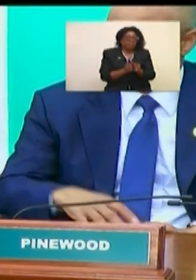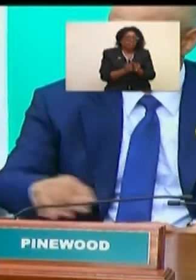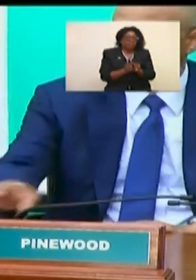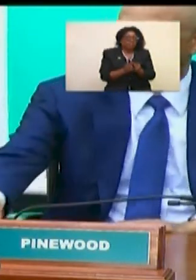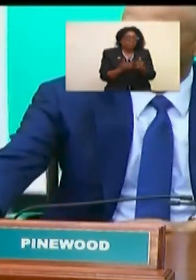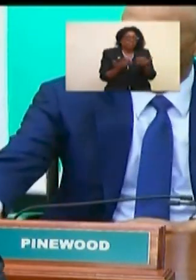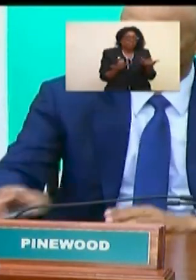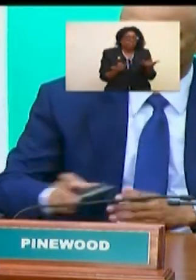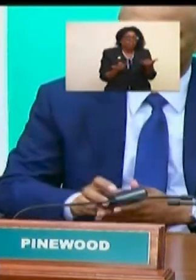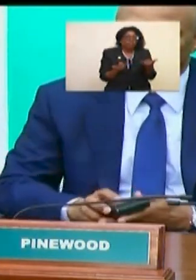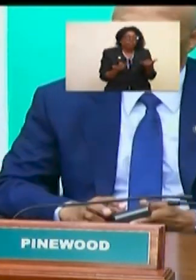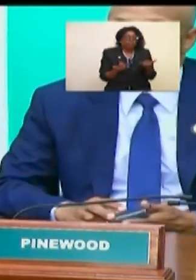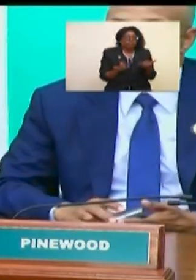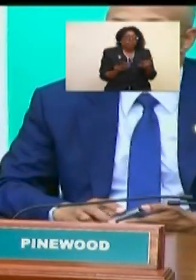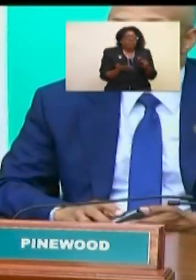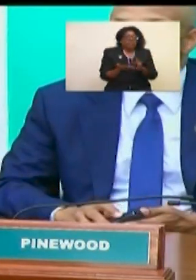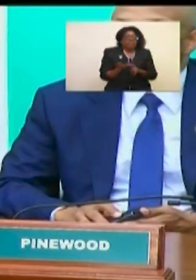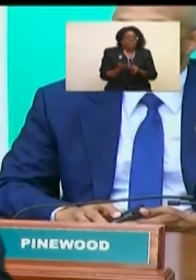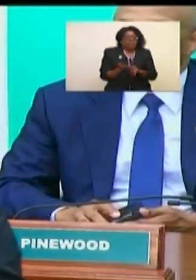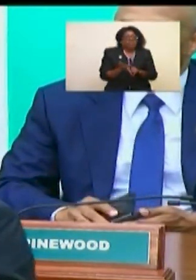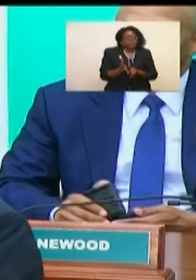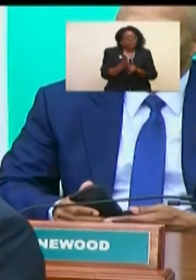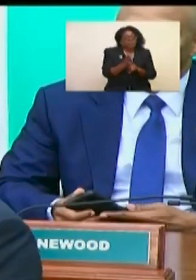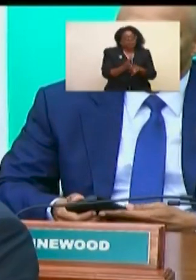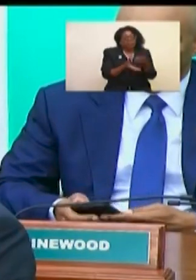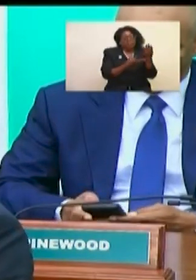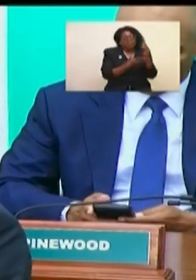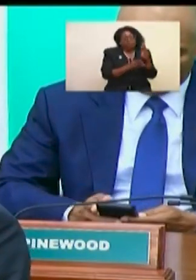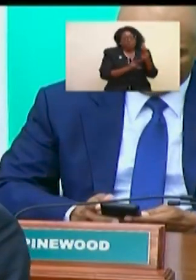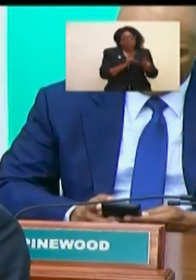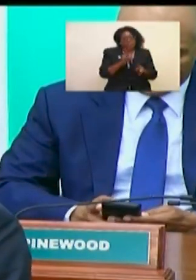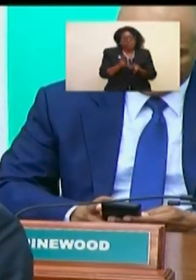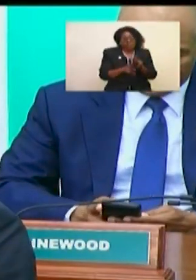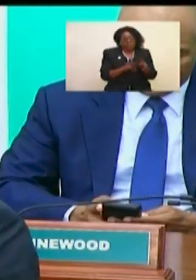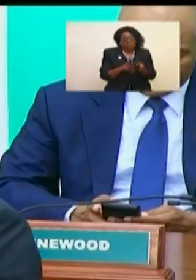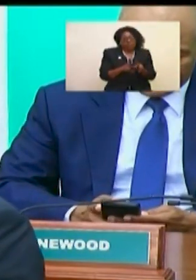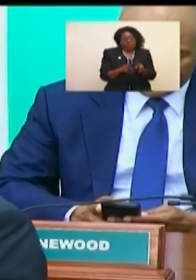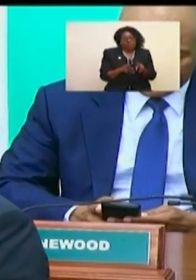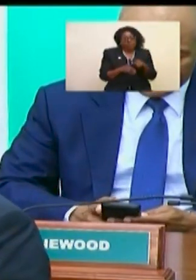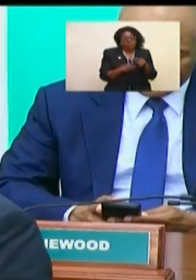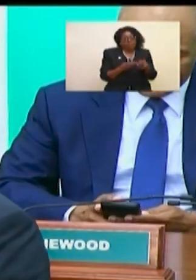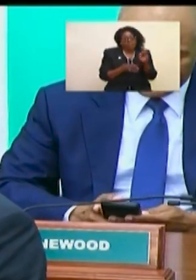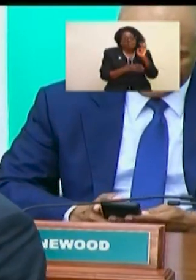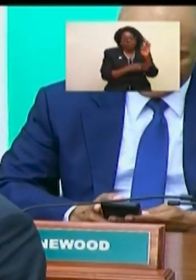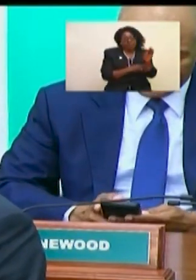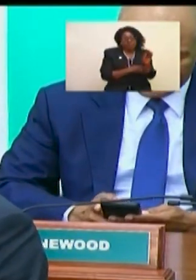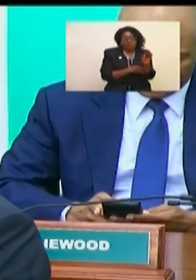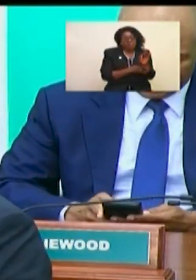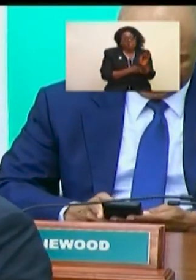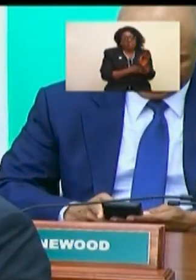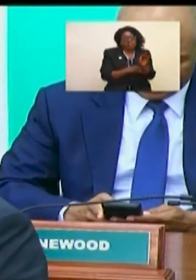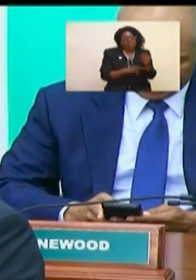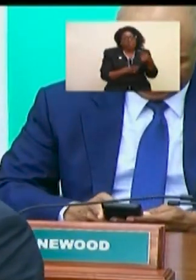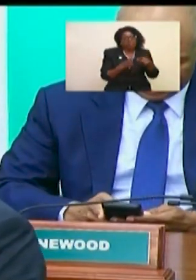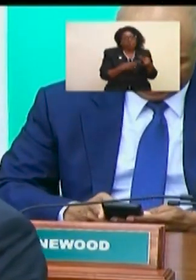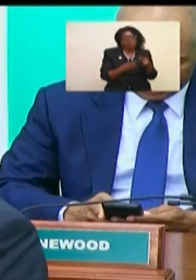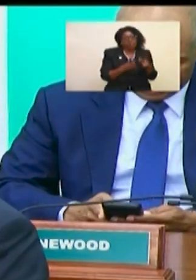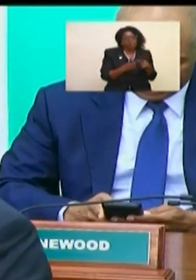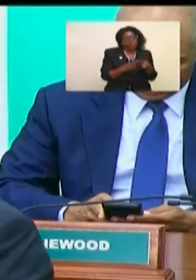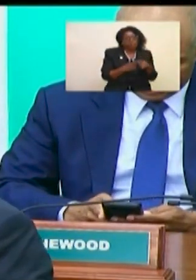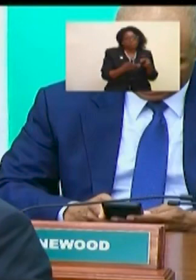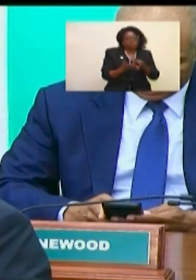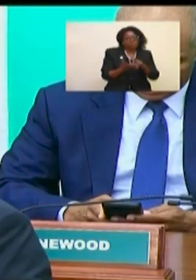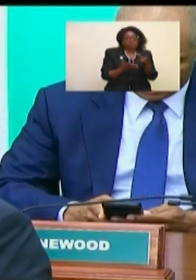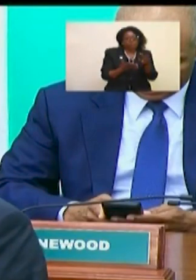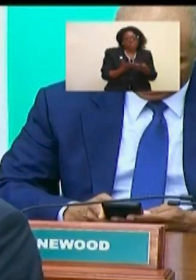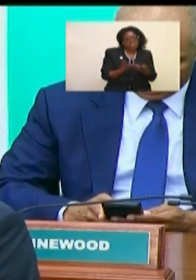Now, that's what y'all wanted to show the Bahamian people. When in fact, when you go to the page